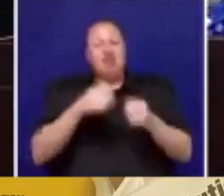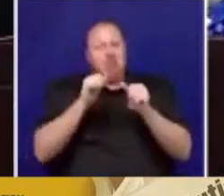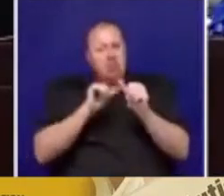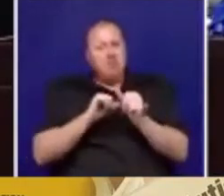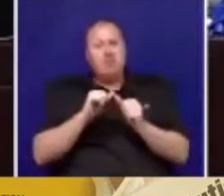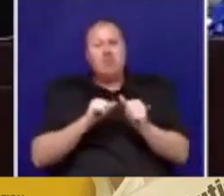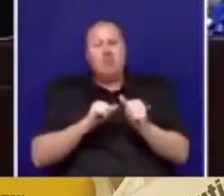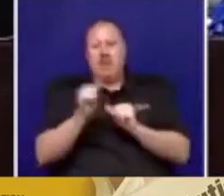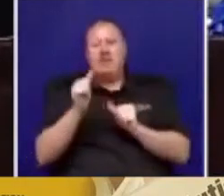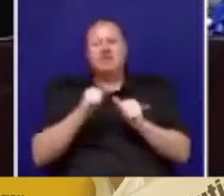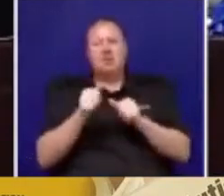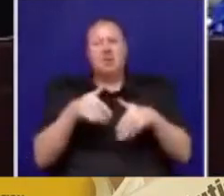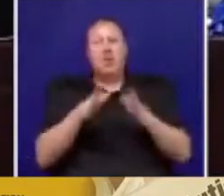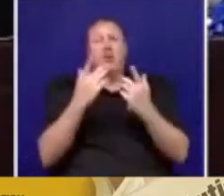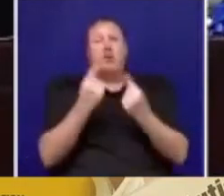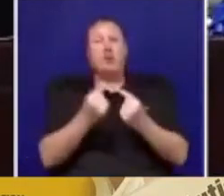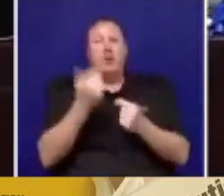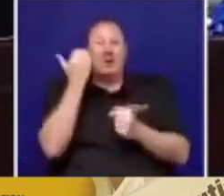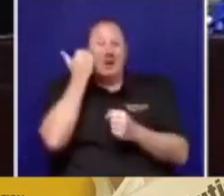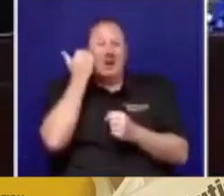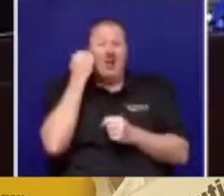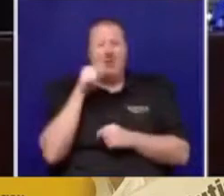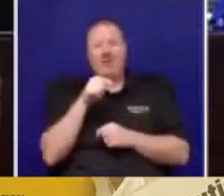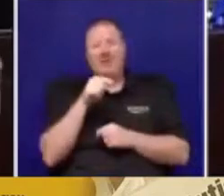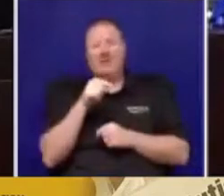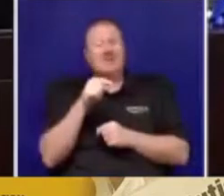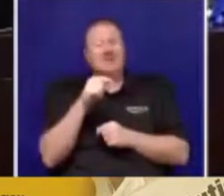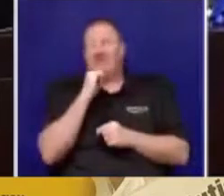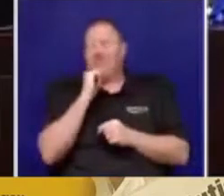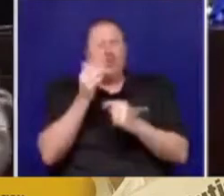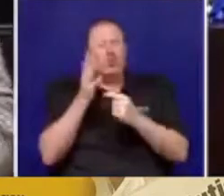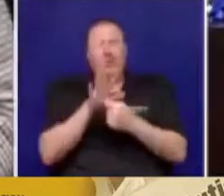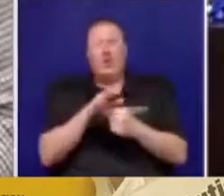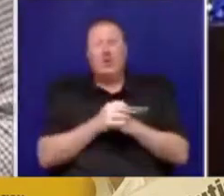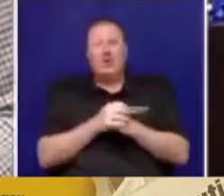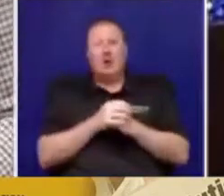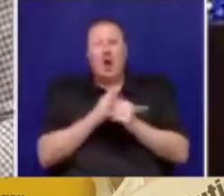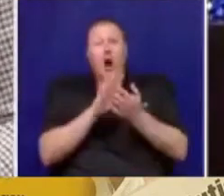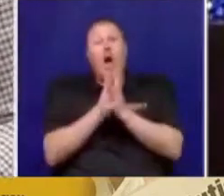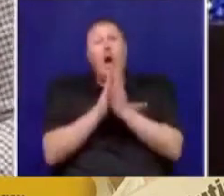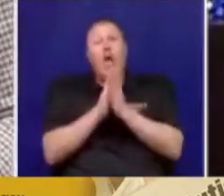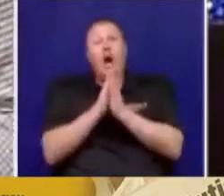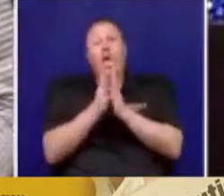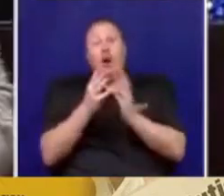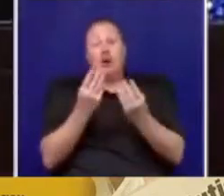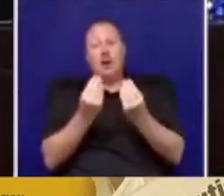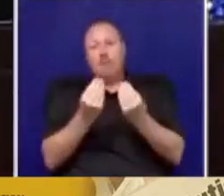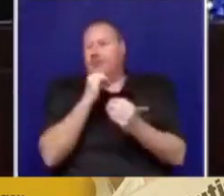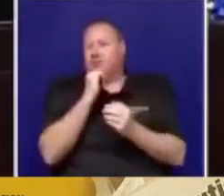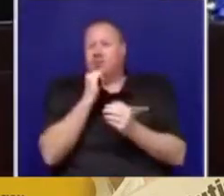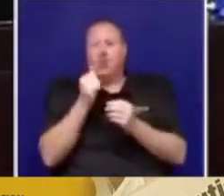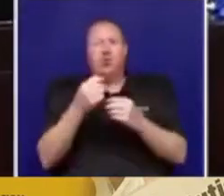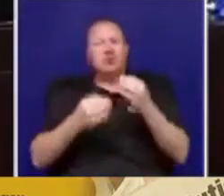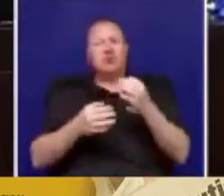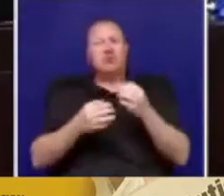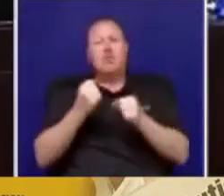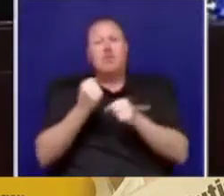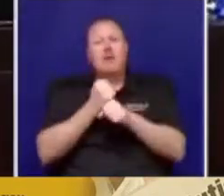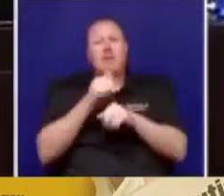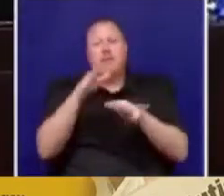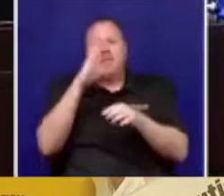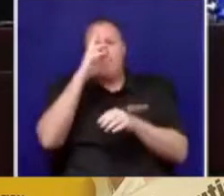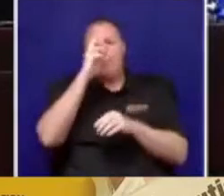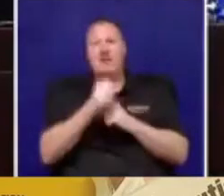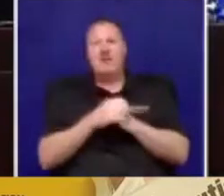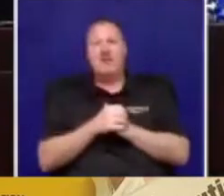government, they do not. And no fudging of the numbers will convince anyone of otherwise. They do not need to be sold